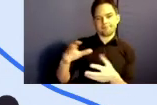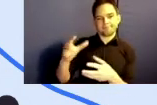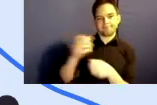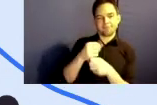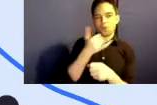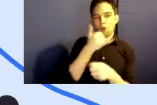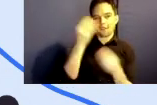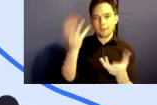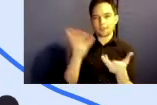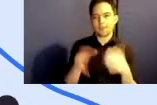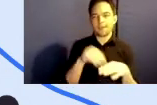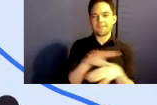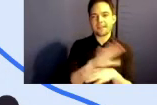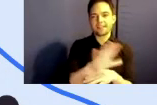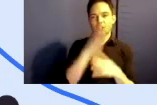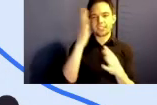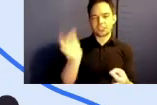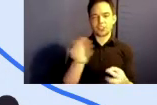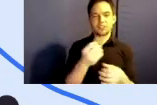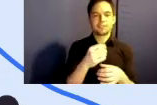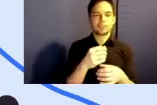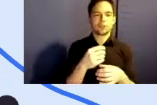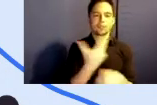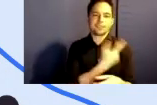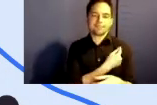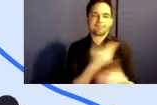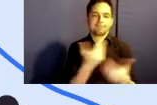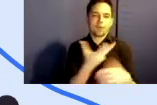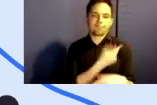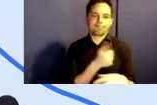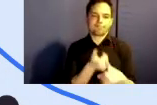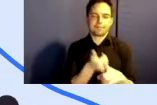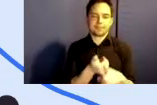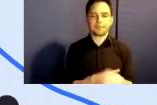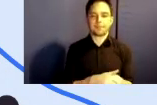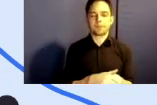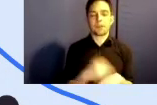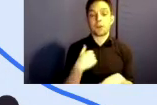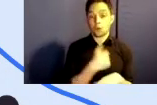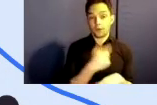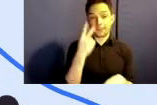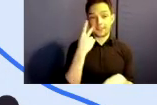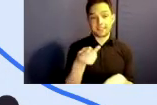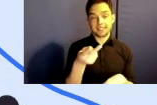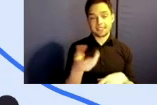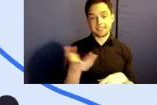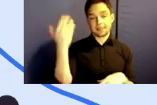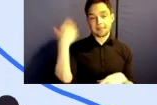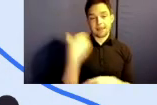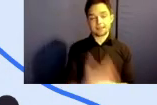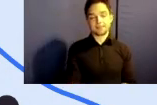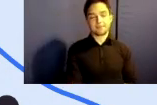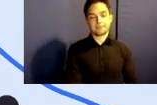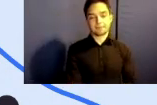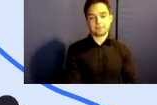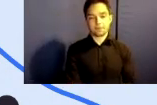might affect their decisions to take the vaccines. And we have seen in the past vaccinations that